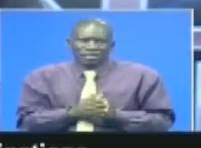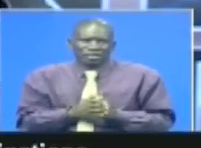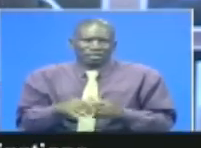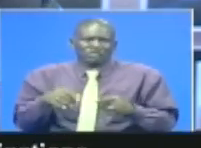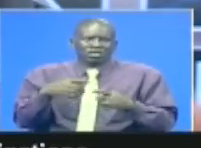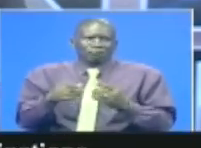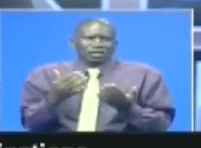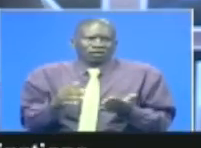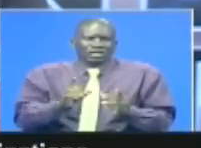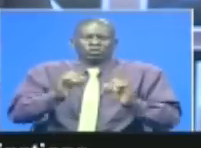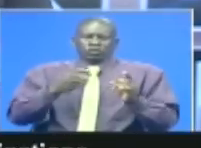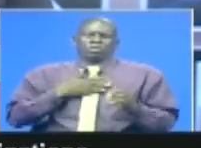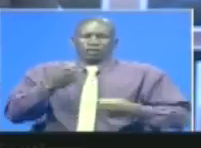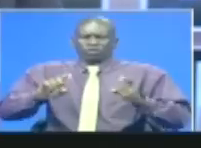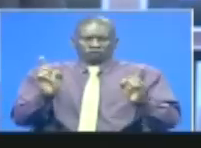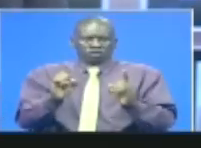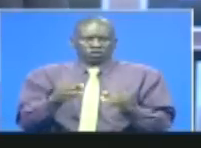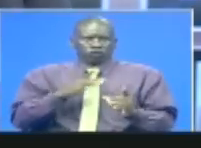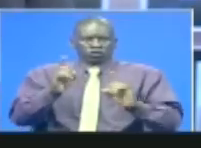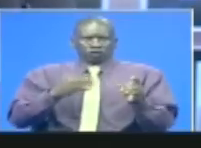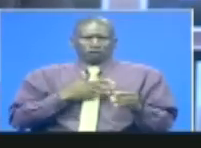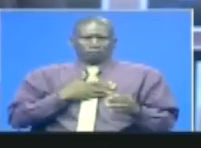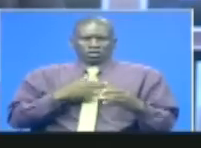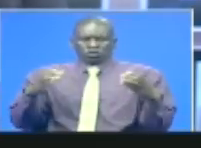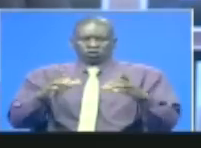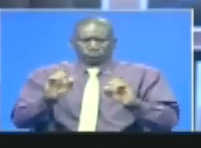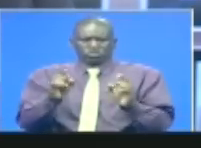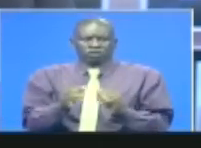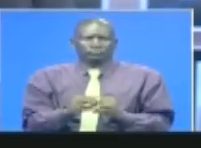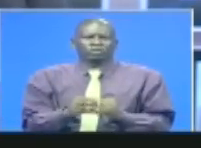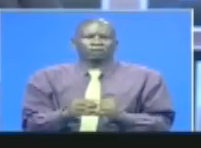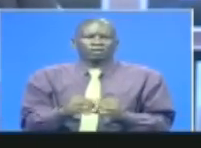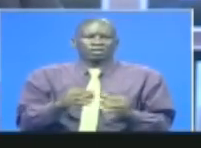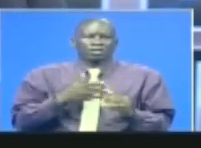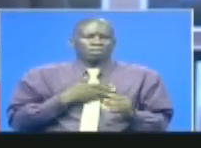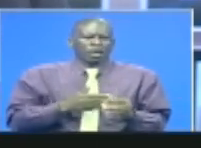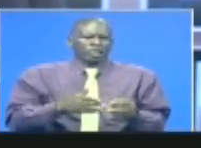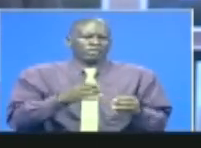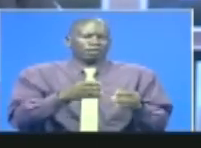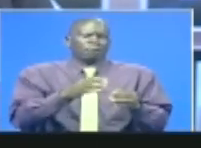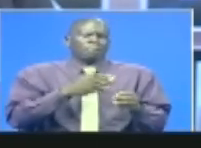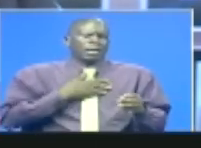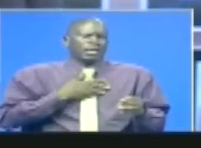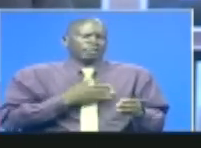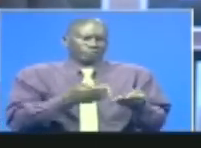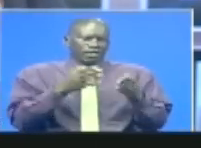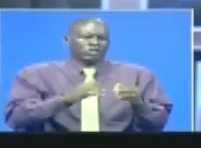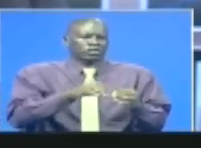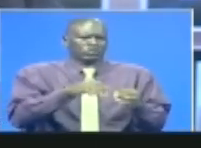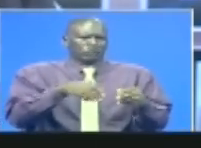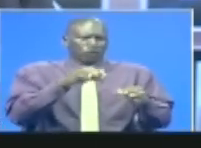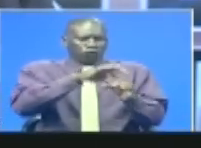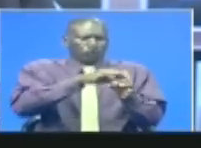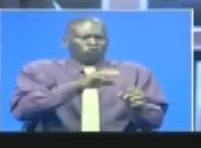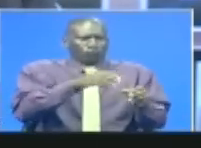of course it was not my vehicle, it was not my group. My weapon is Wanjiku's ballot. That is my